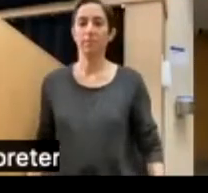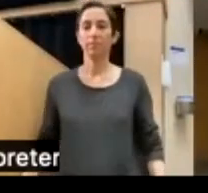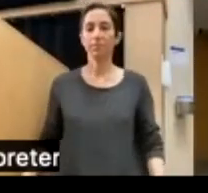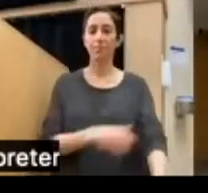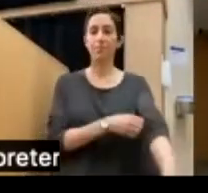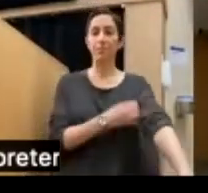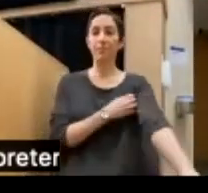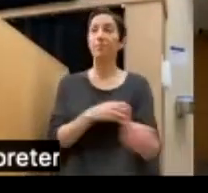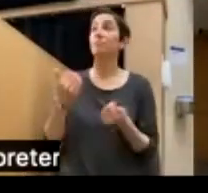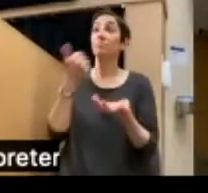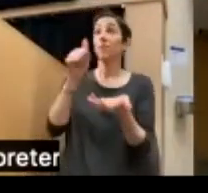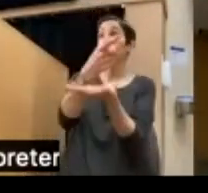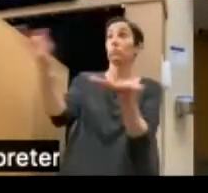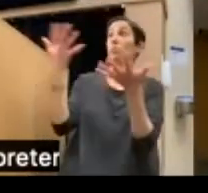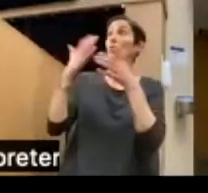Actually, anyone want to share?